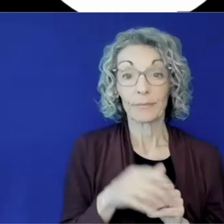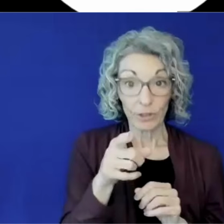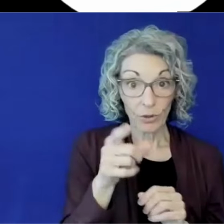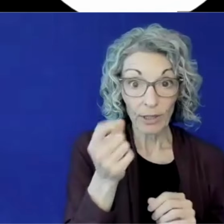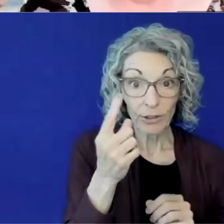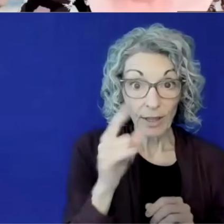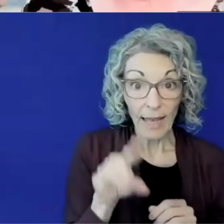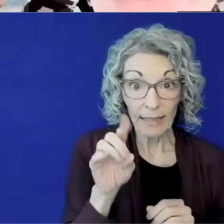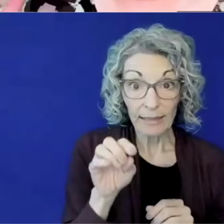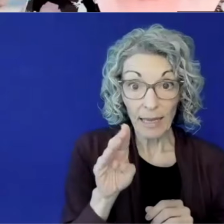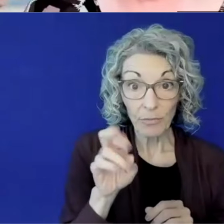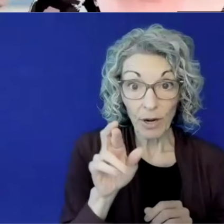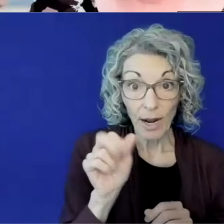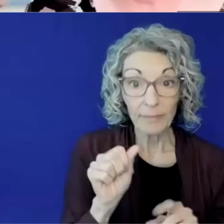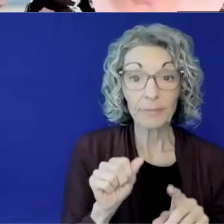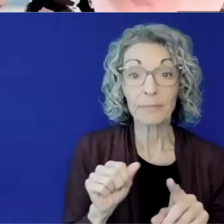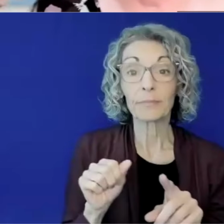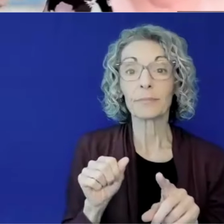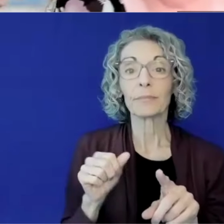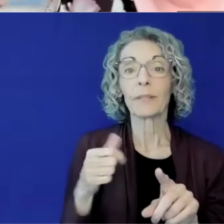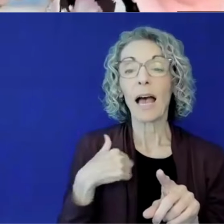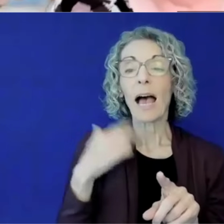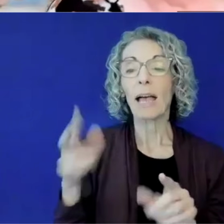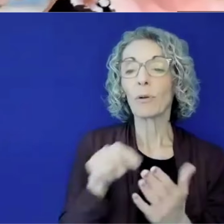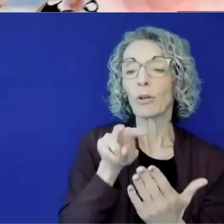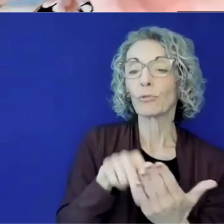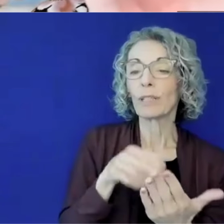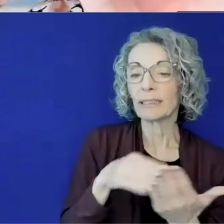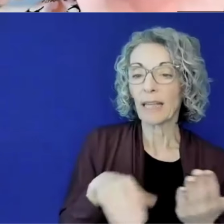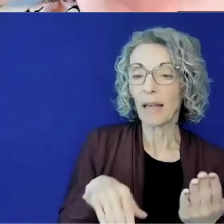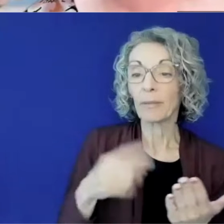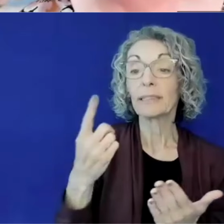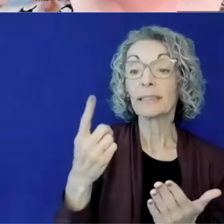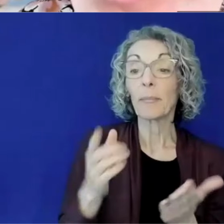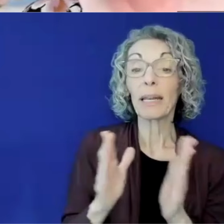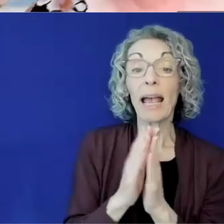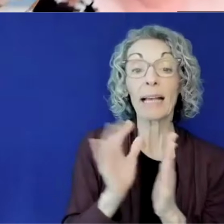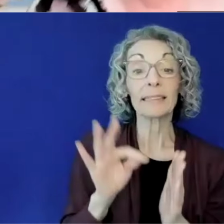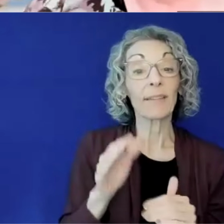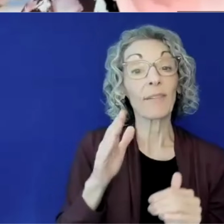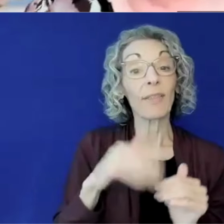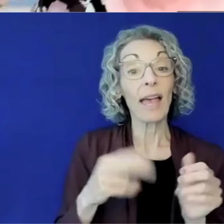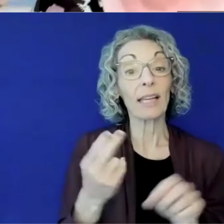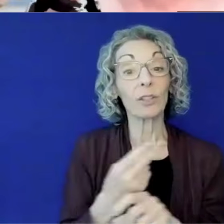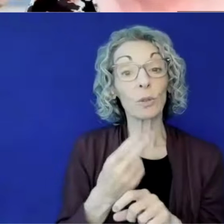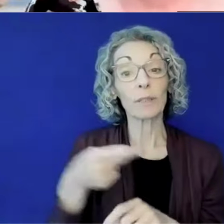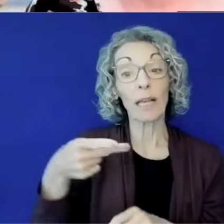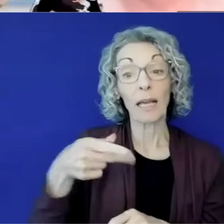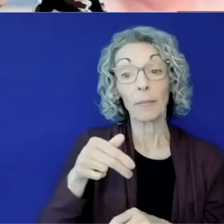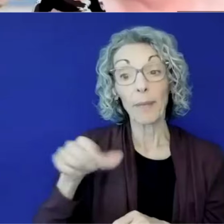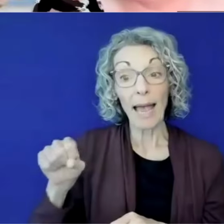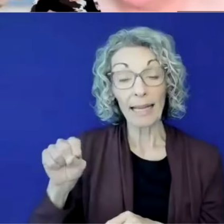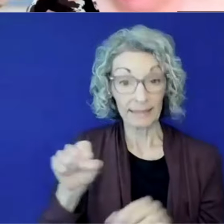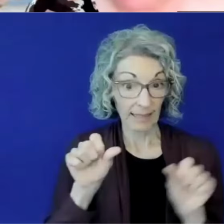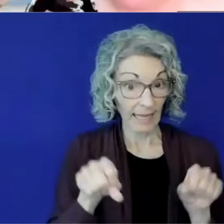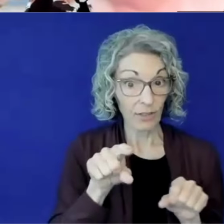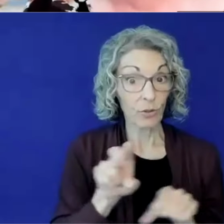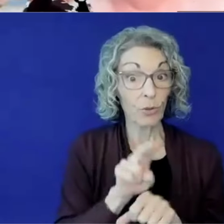Deborah. Now, I'm going to read some of these though. Somebody's asking if instead of using a pass, you could use an ABLE account, and